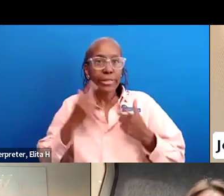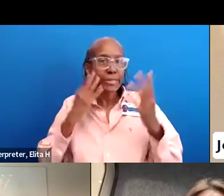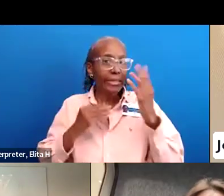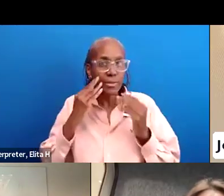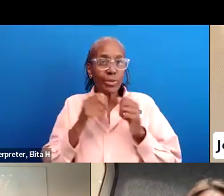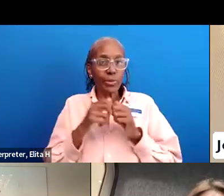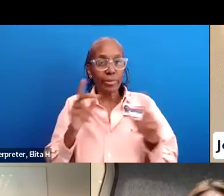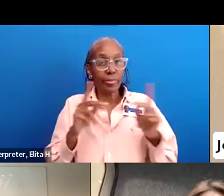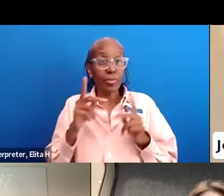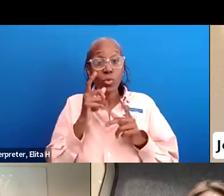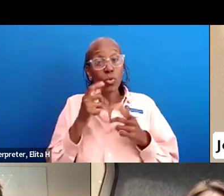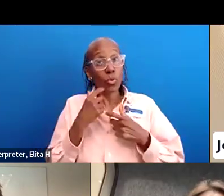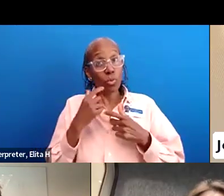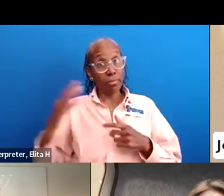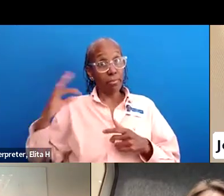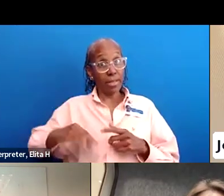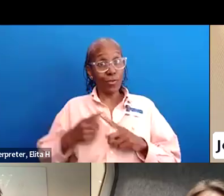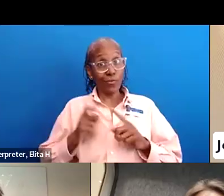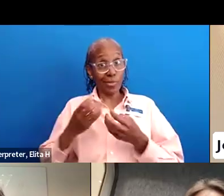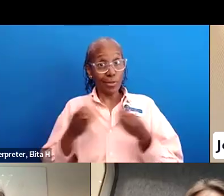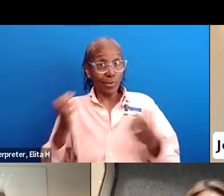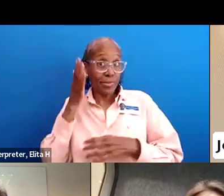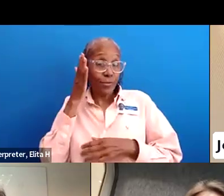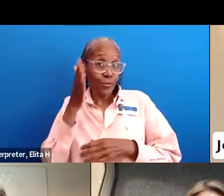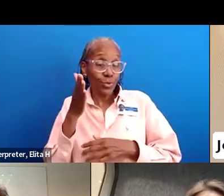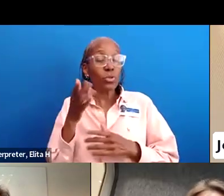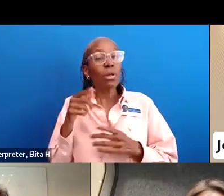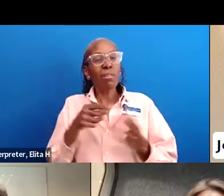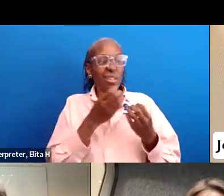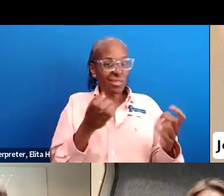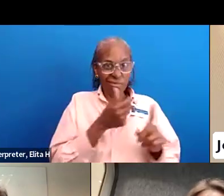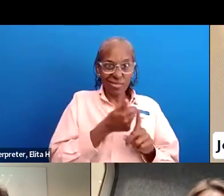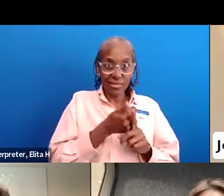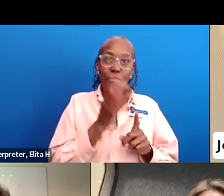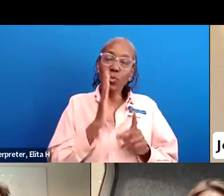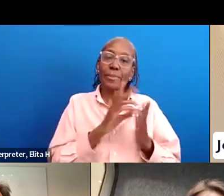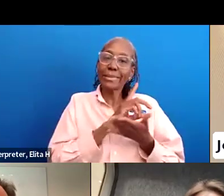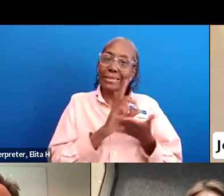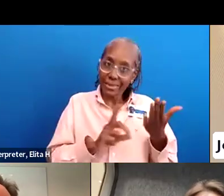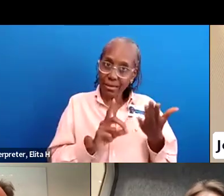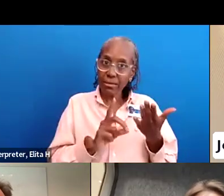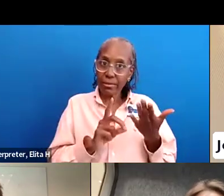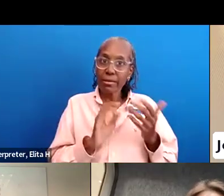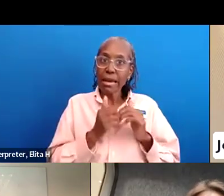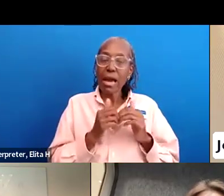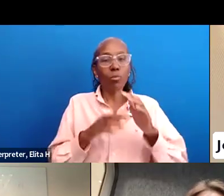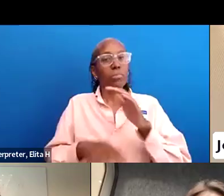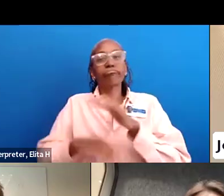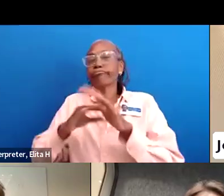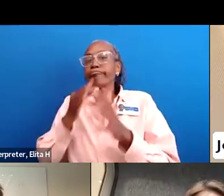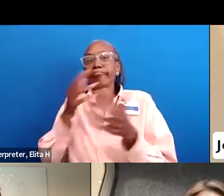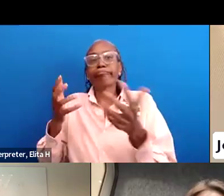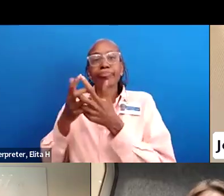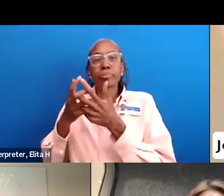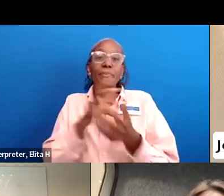people who may benefit from these devices in the future that the devices themselves will be designed in a way that's maximally useful. The